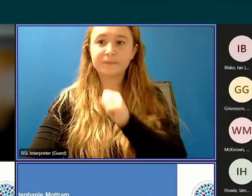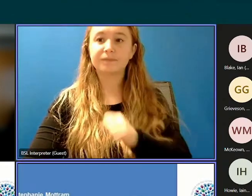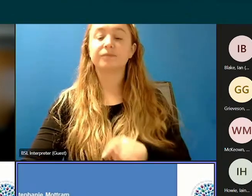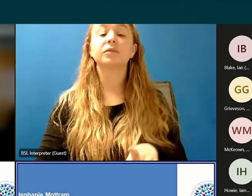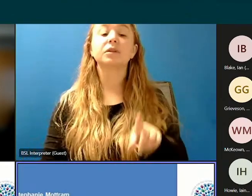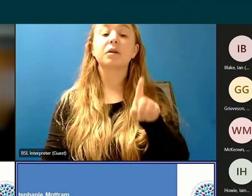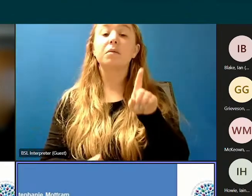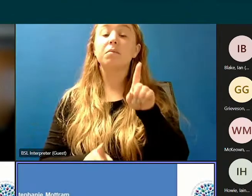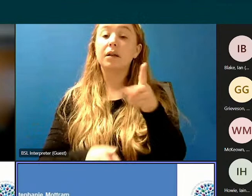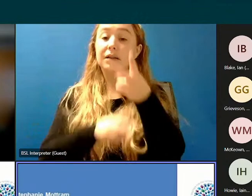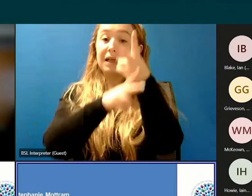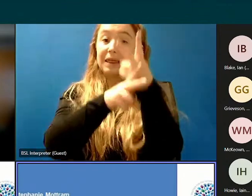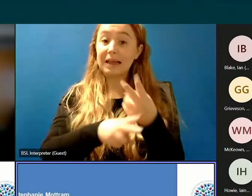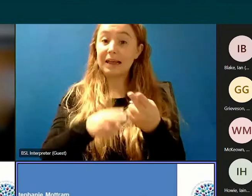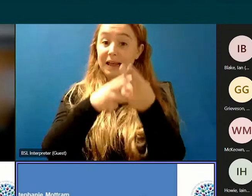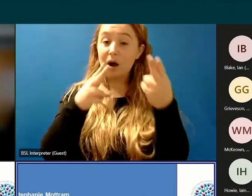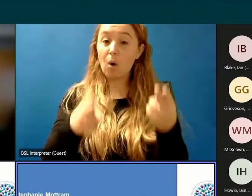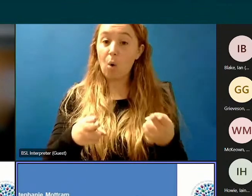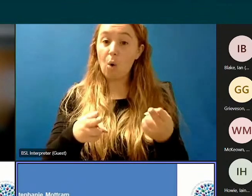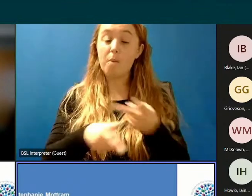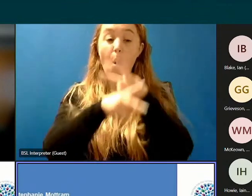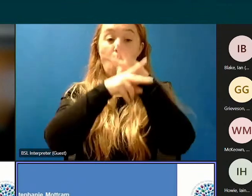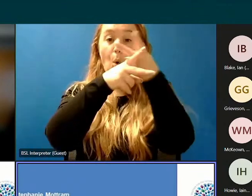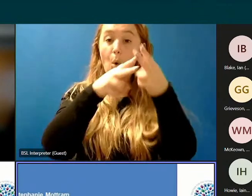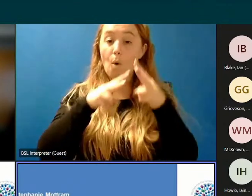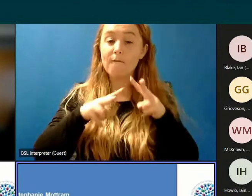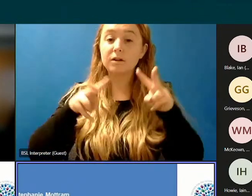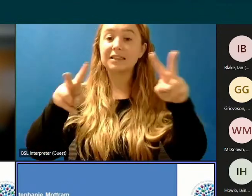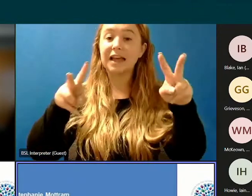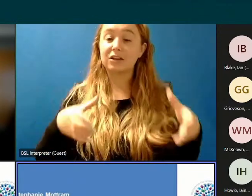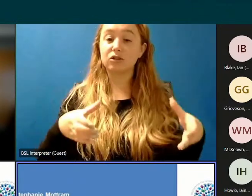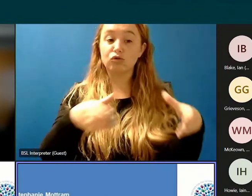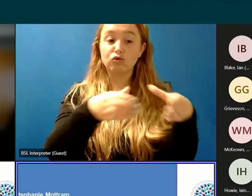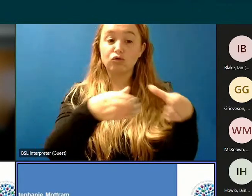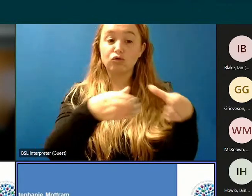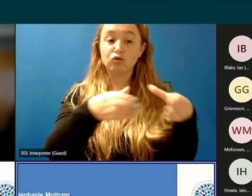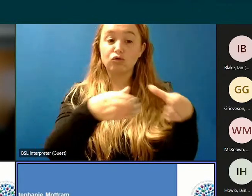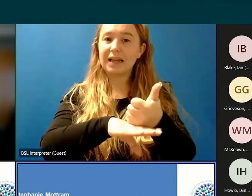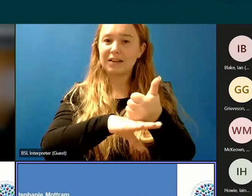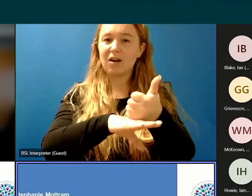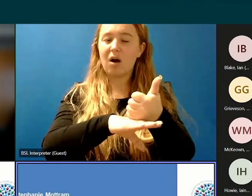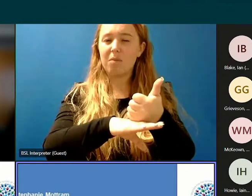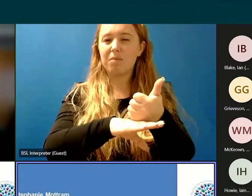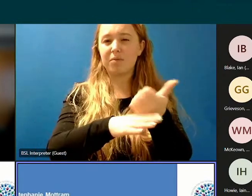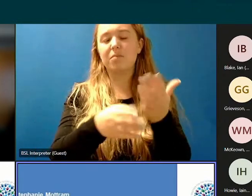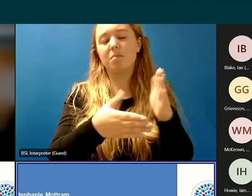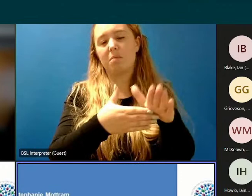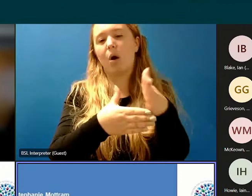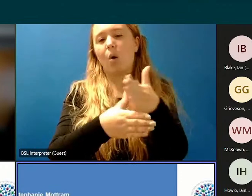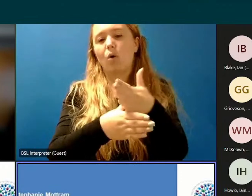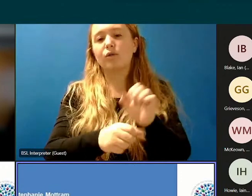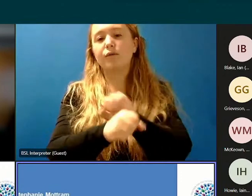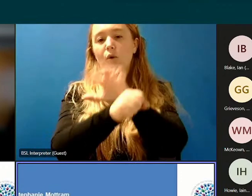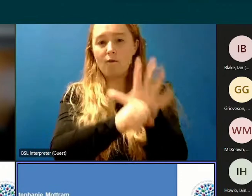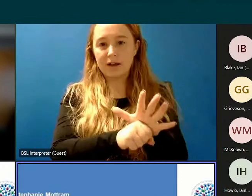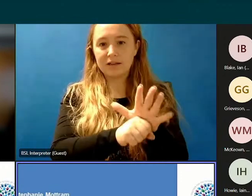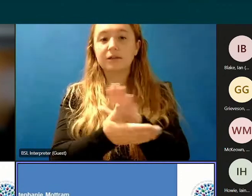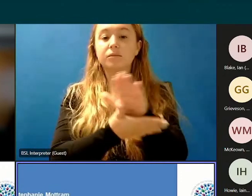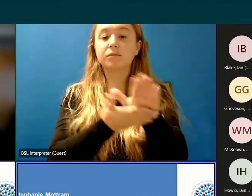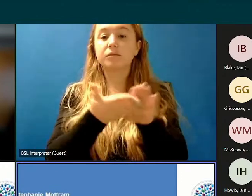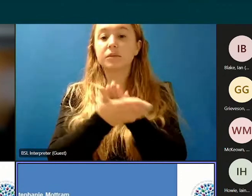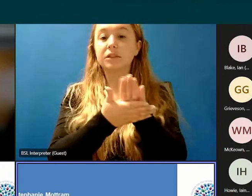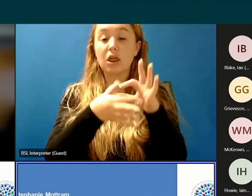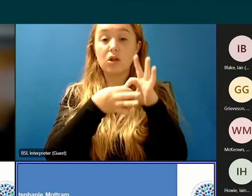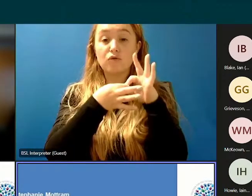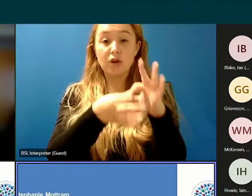tactical team and the care home oversight group, which came into play on the back of COVID, the relationships